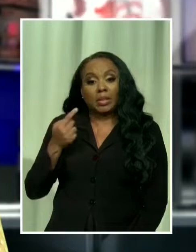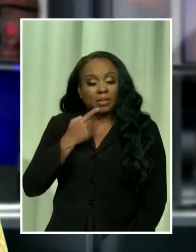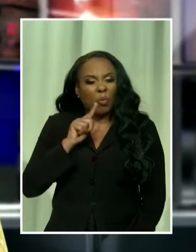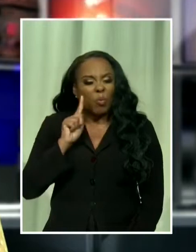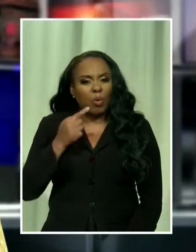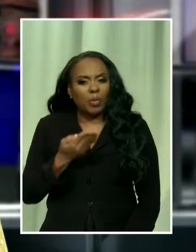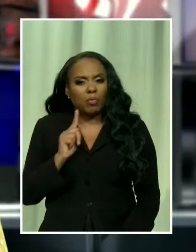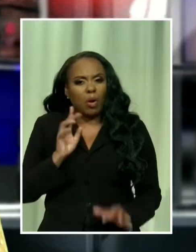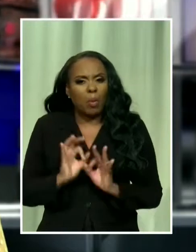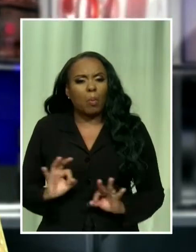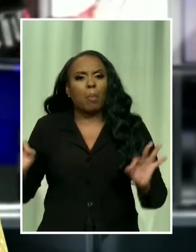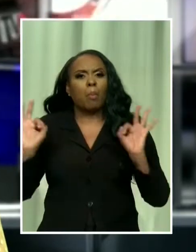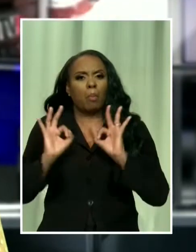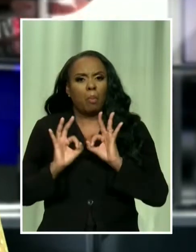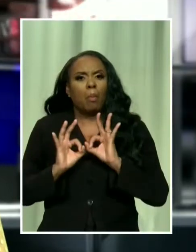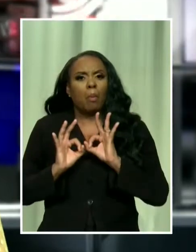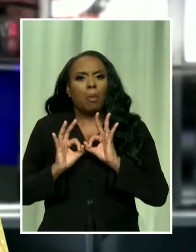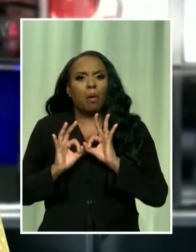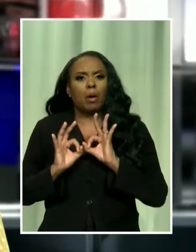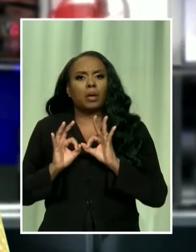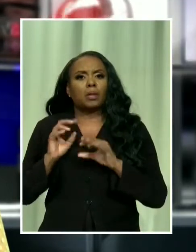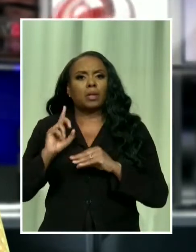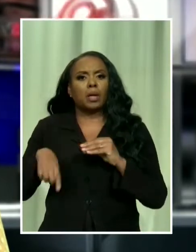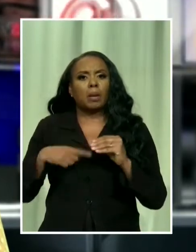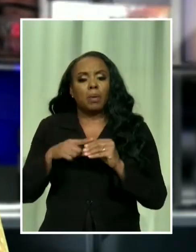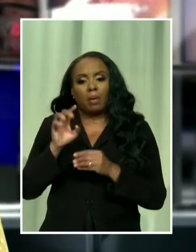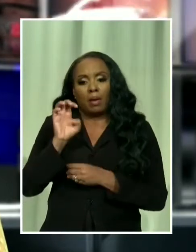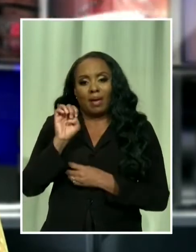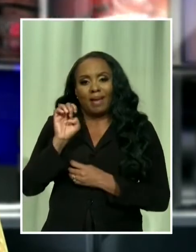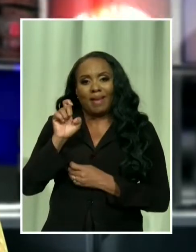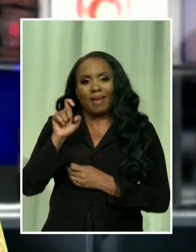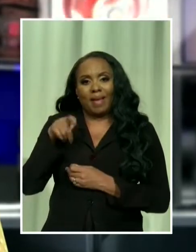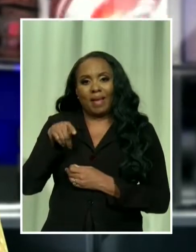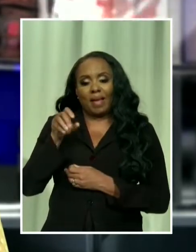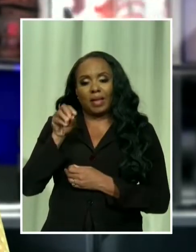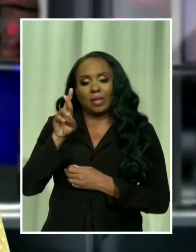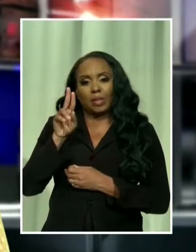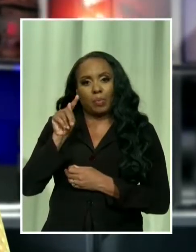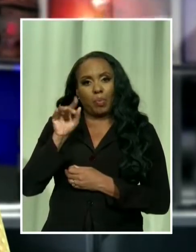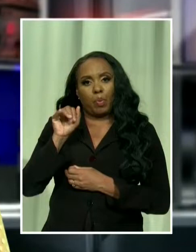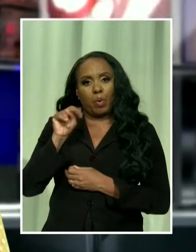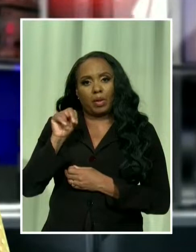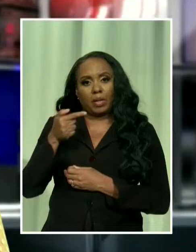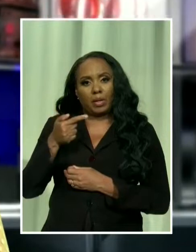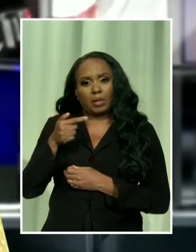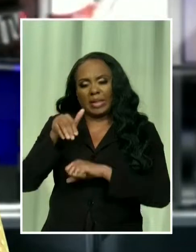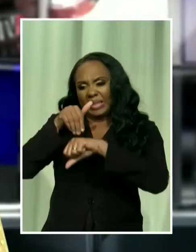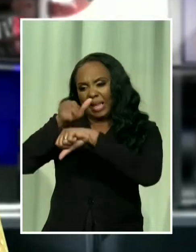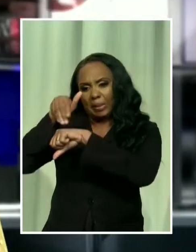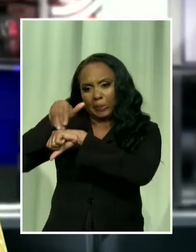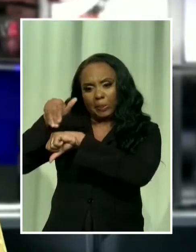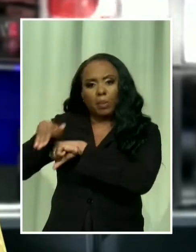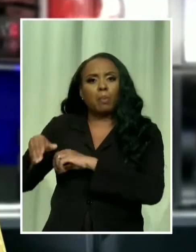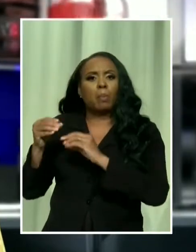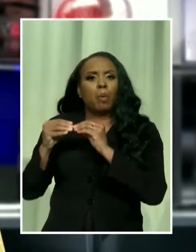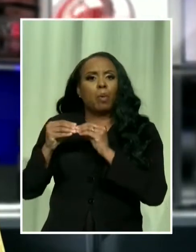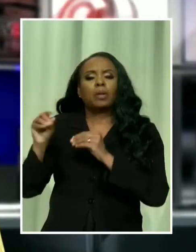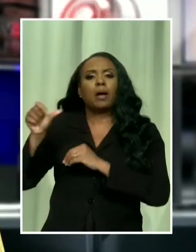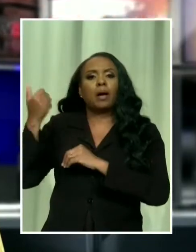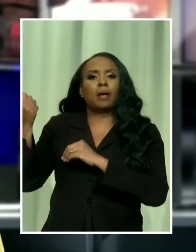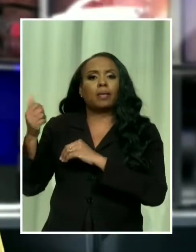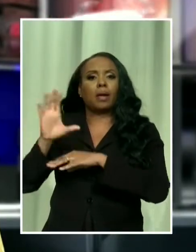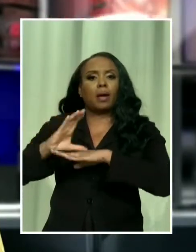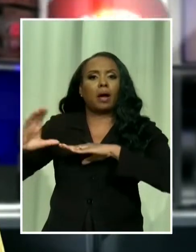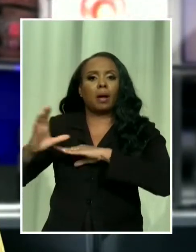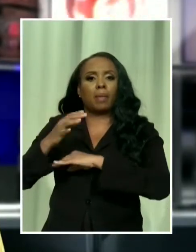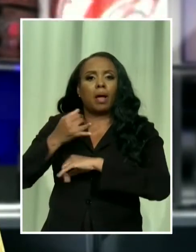of various financial reform efforts by government is exporting more to other regions. According to him, the focus during this period of transition